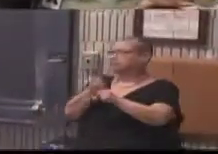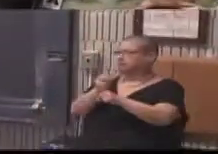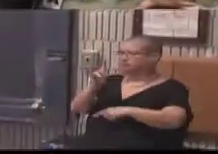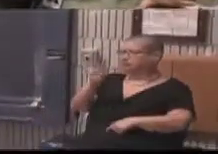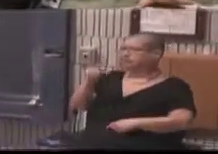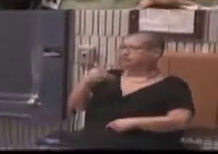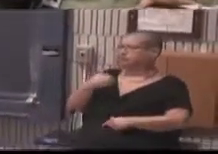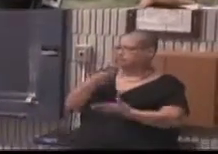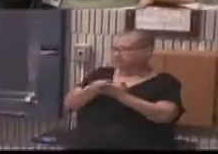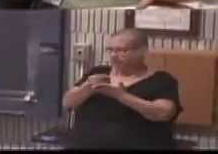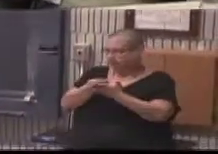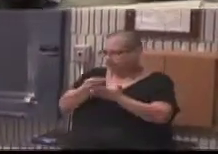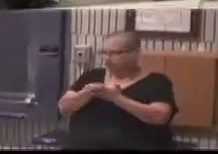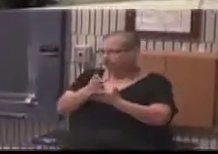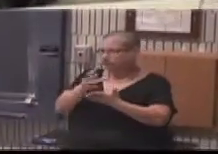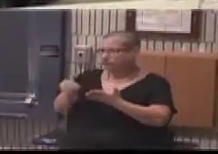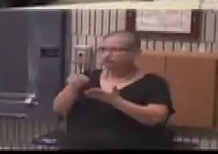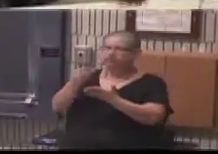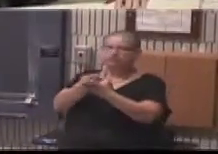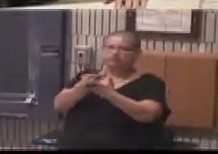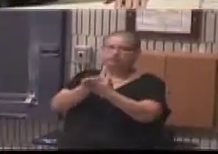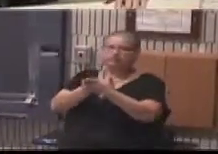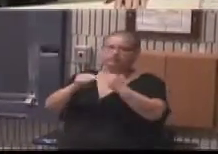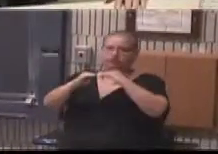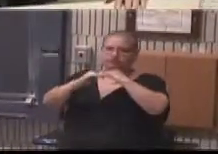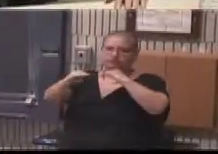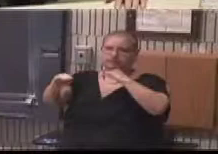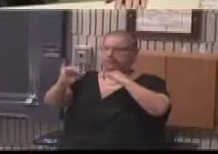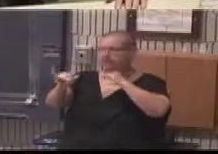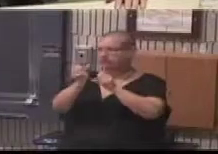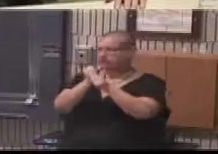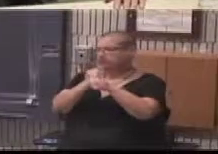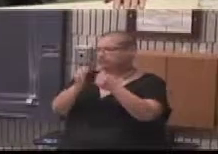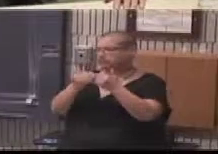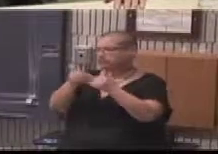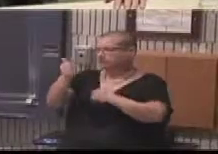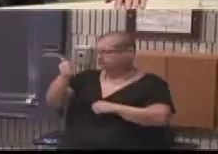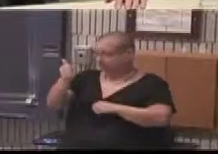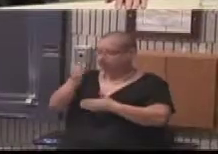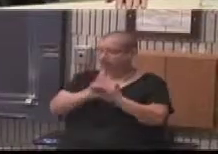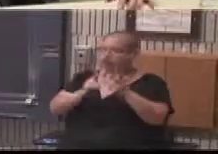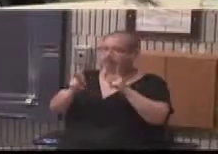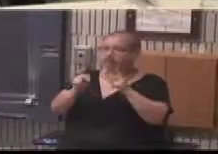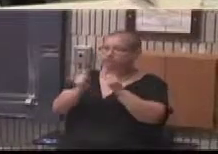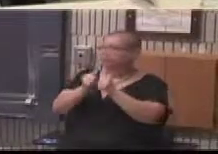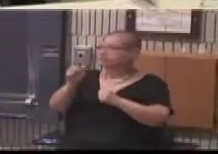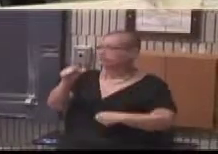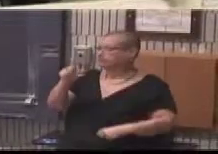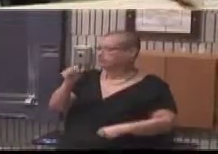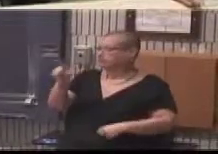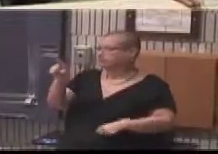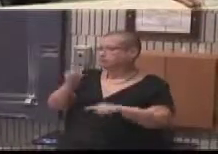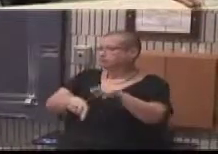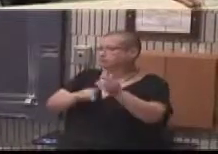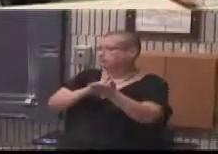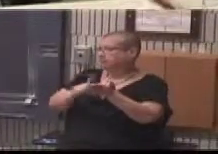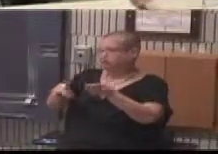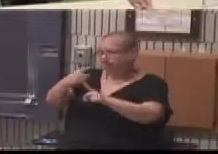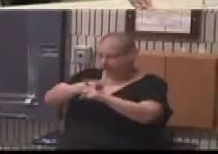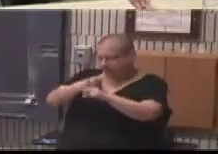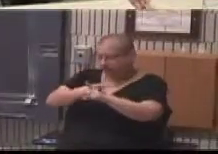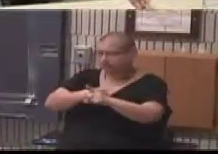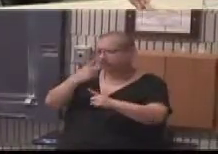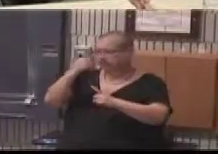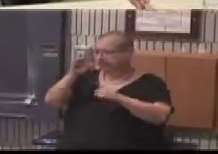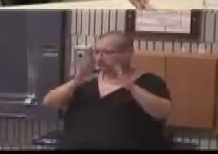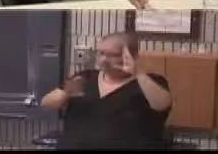or stability, so that certainly makes it a lot easier. I have some people with ALS that they can't pay their rent, they're worried about getting evicted, they